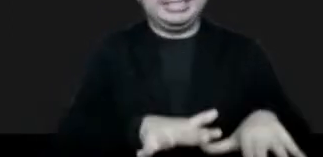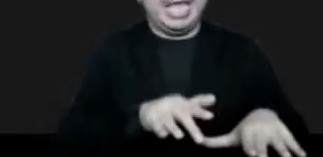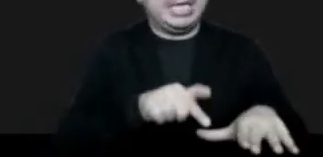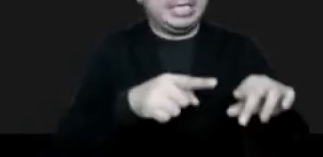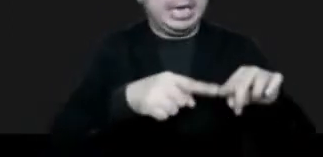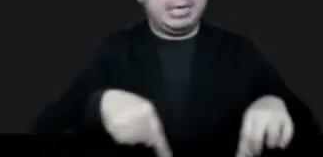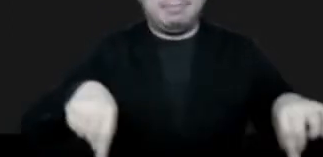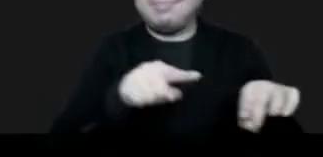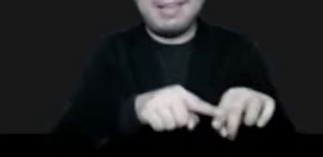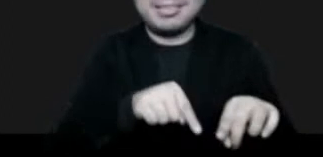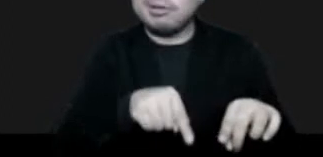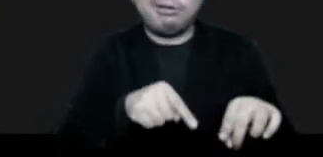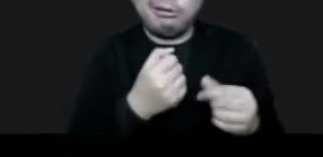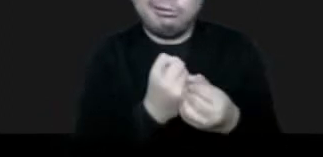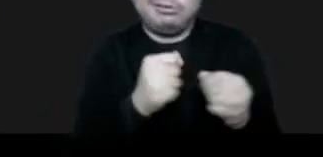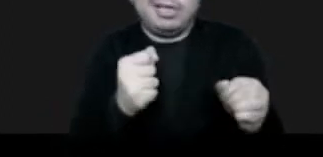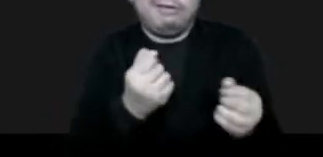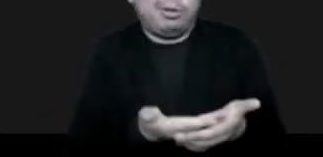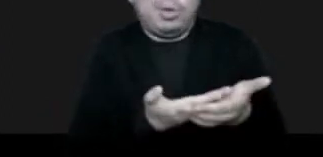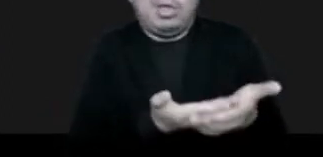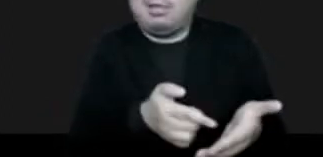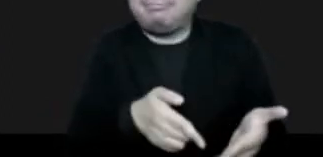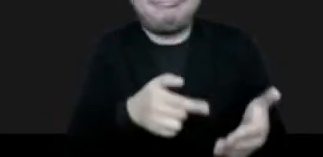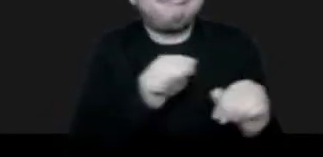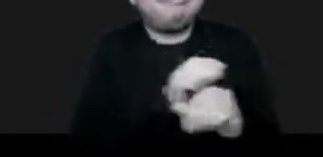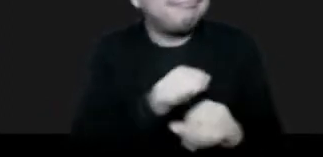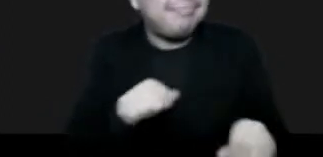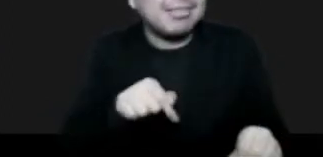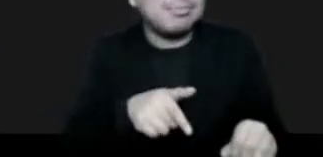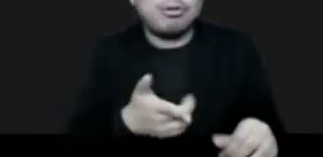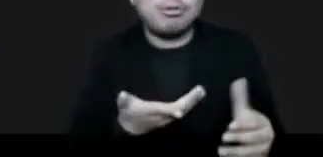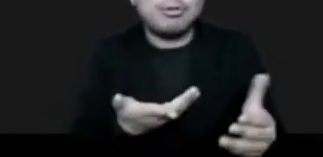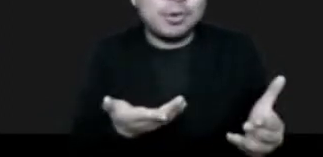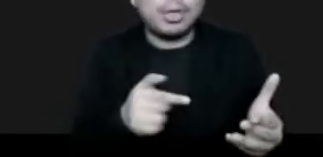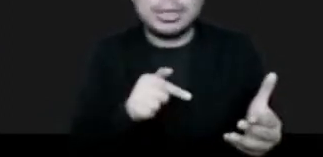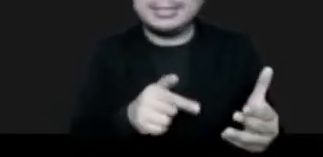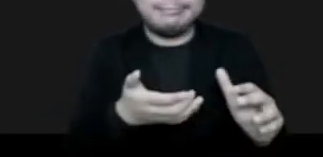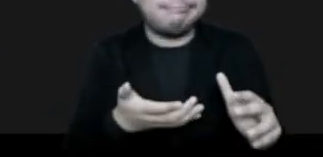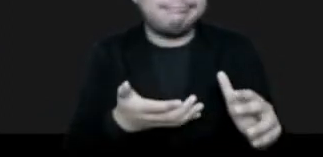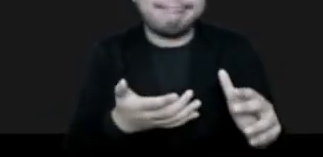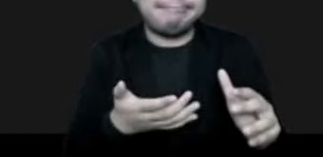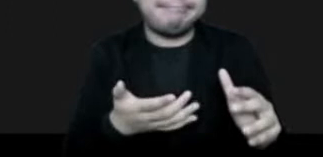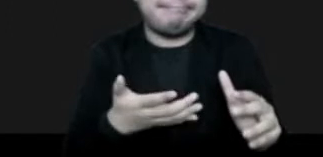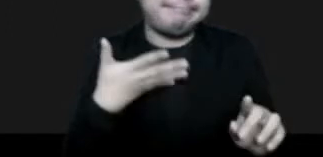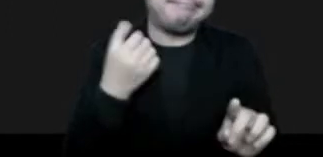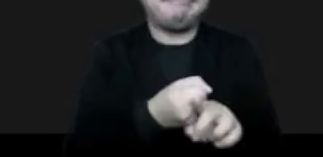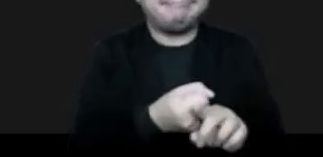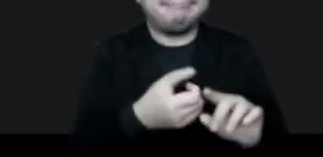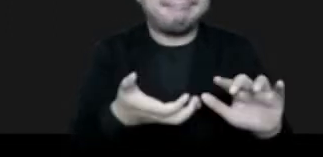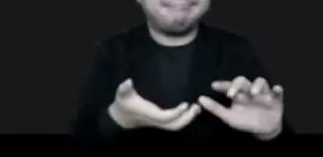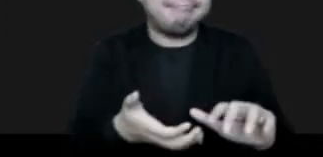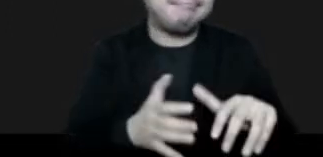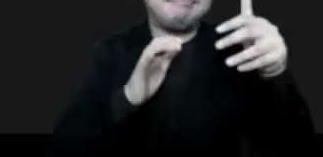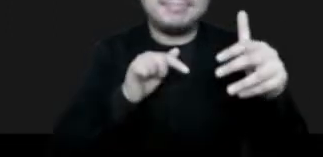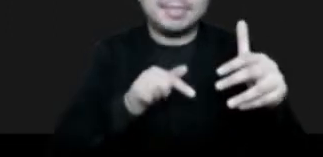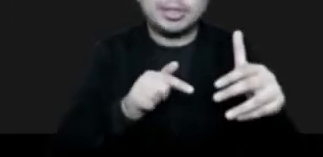rescue her. And actually, it was the parent who tried almost 3 times to rescue the daughter, but